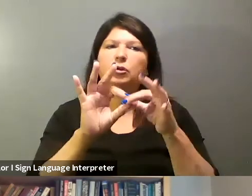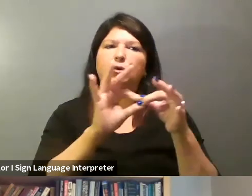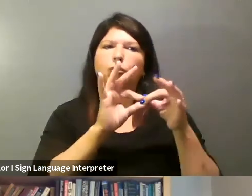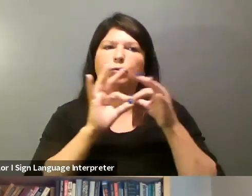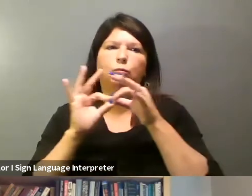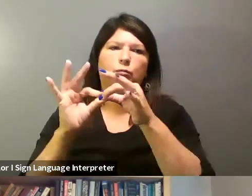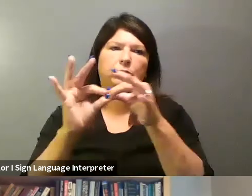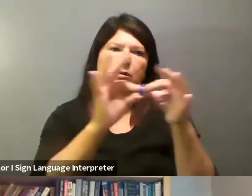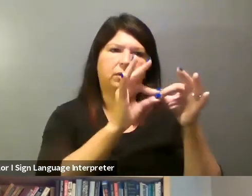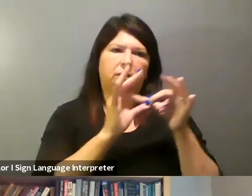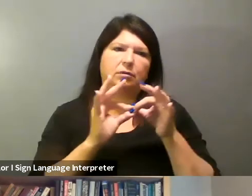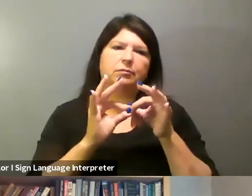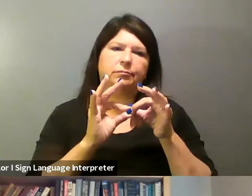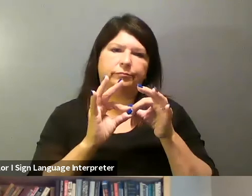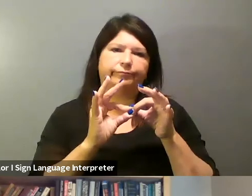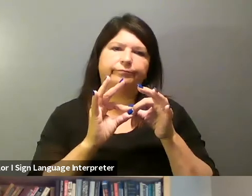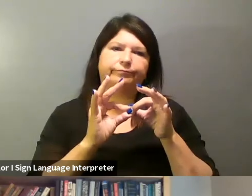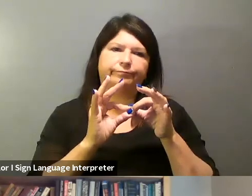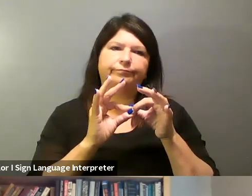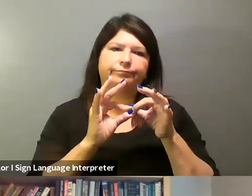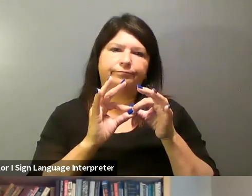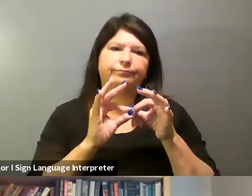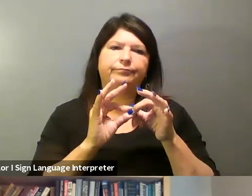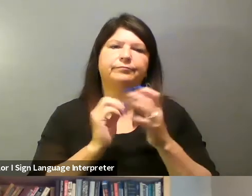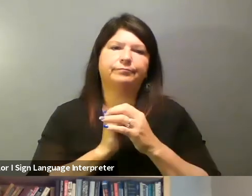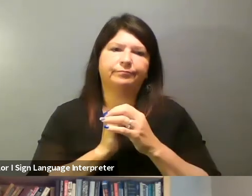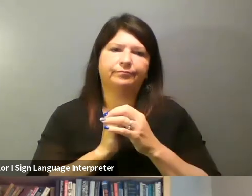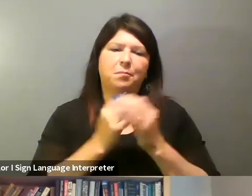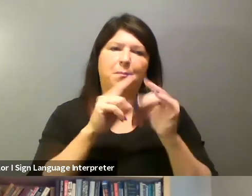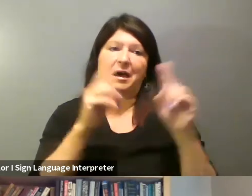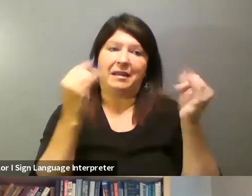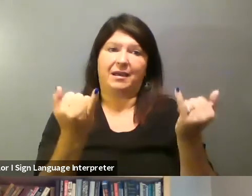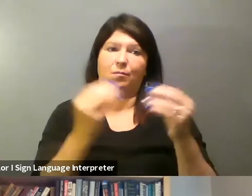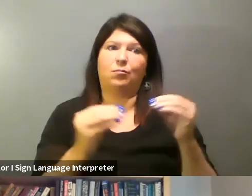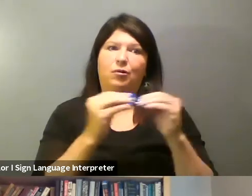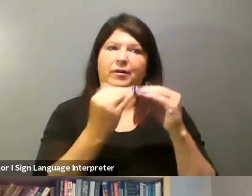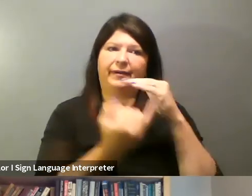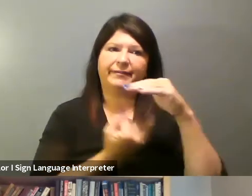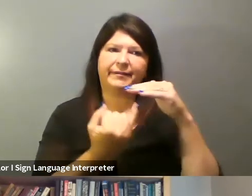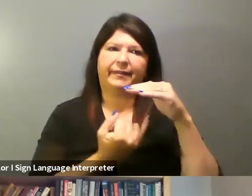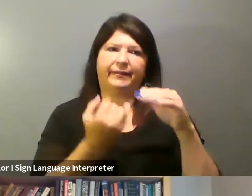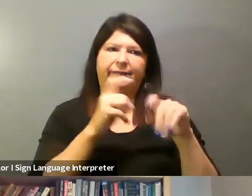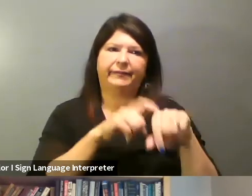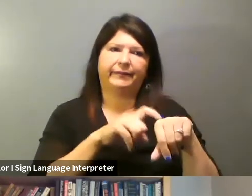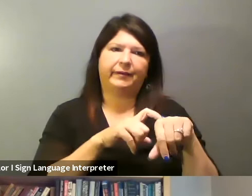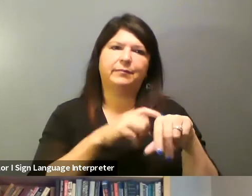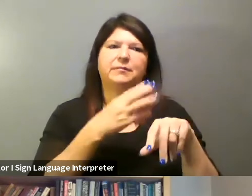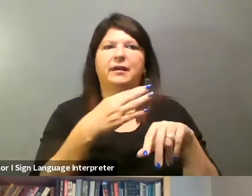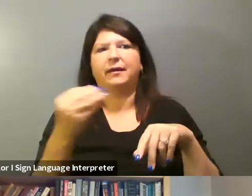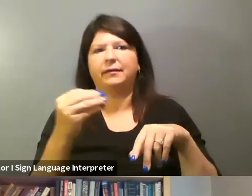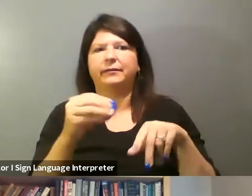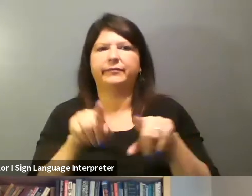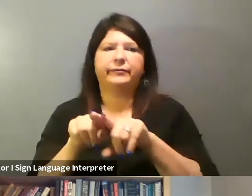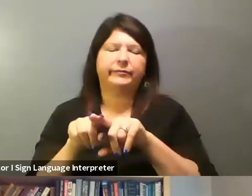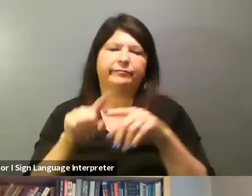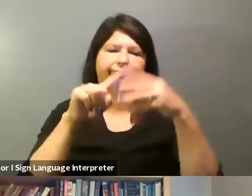more isolated times in which people are on social media, but unity is very important.